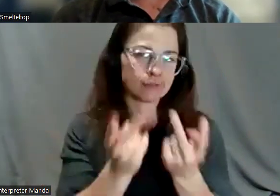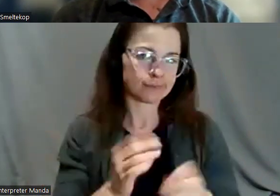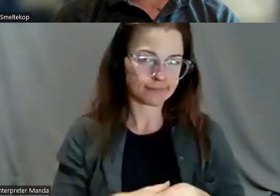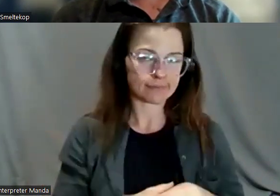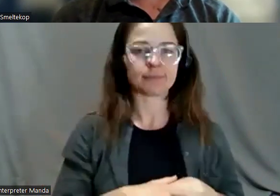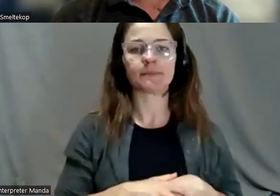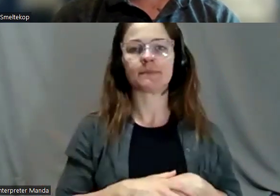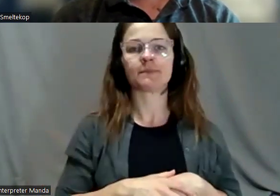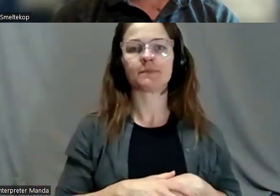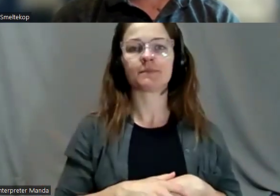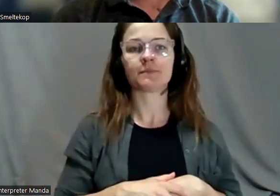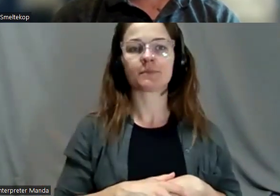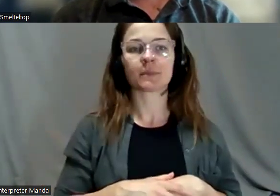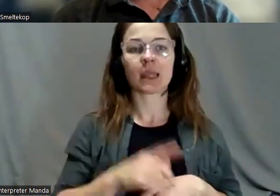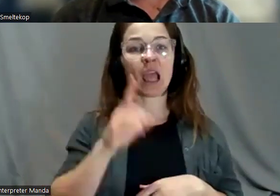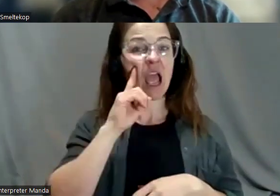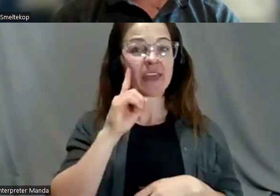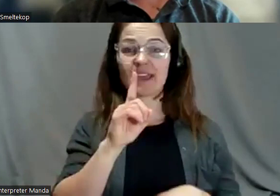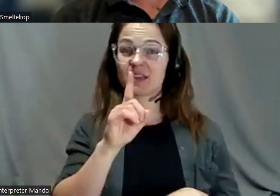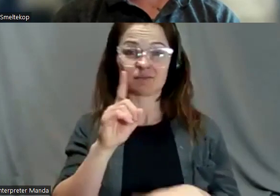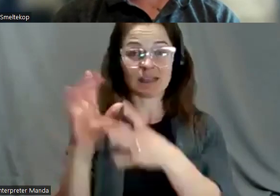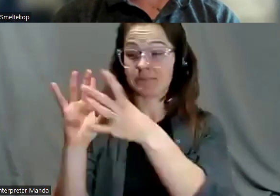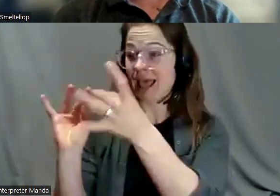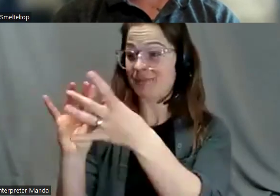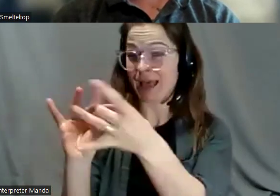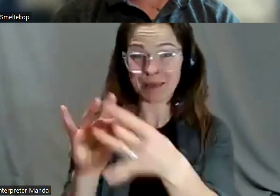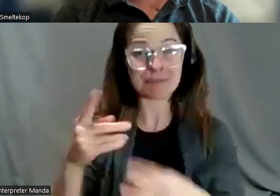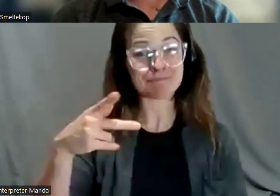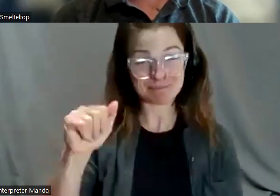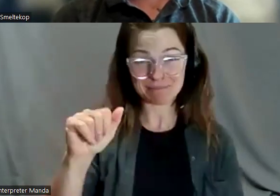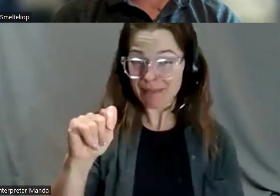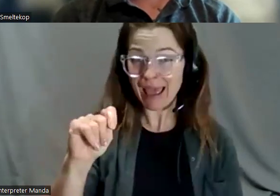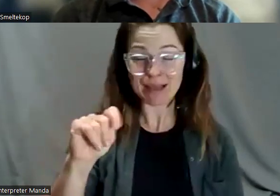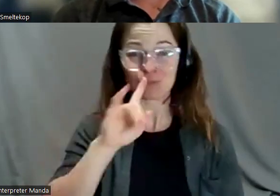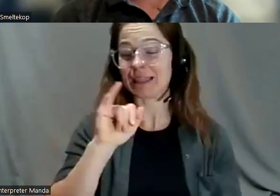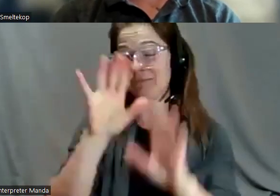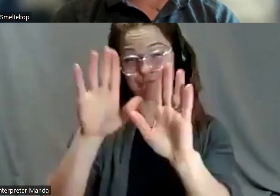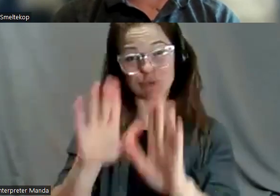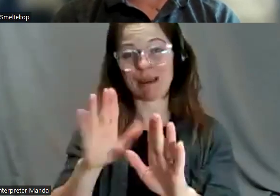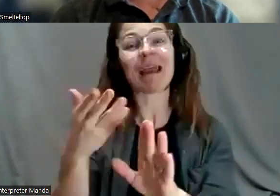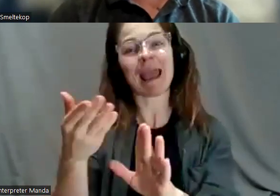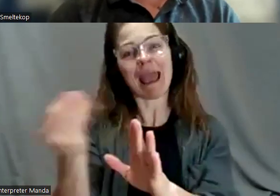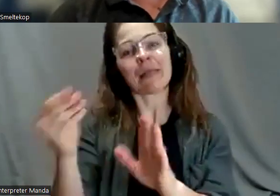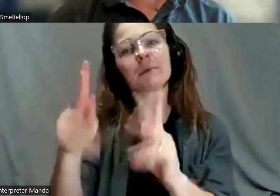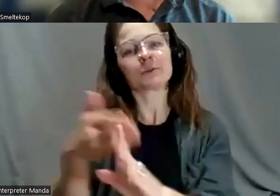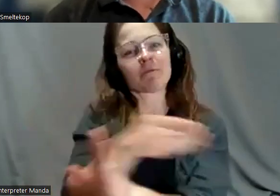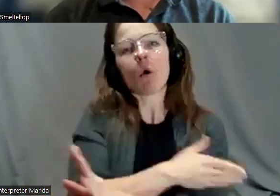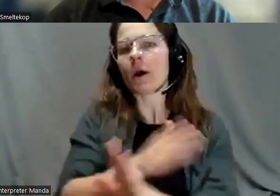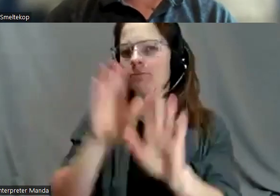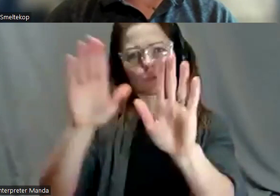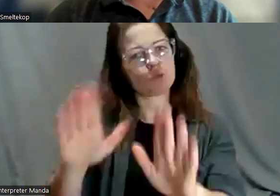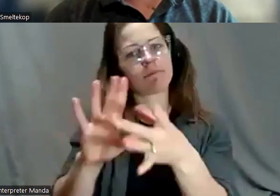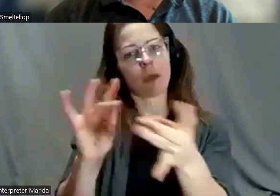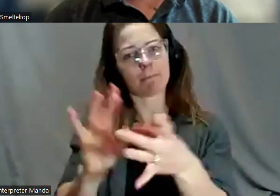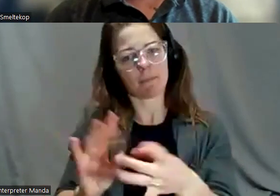enough has been said, and I think really, really well by Pat and the previous speaker before her. So I think